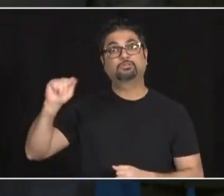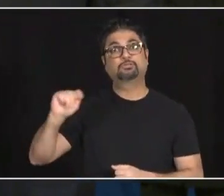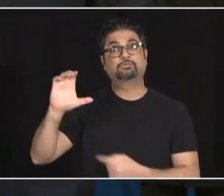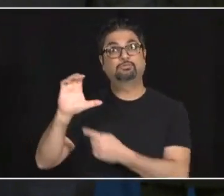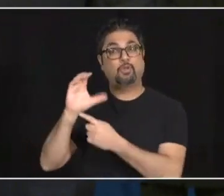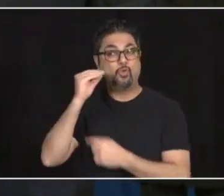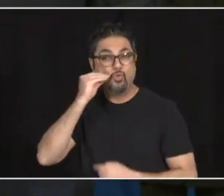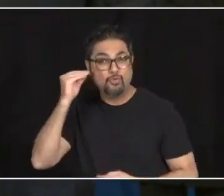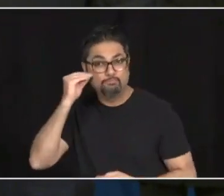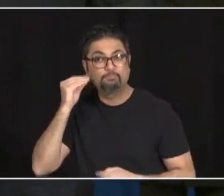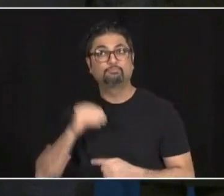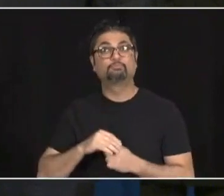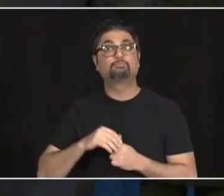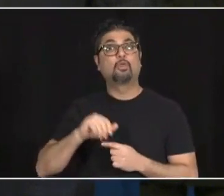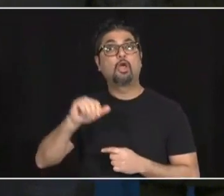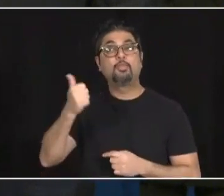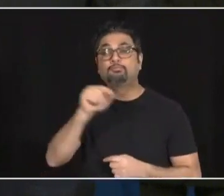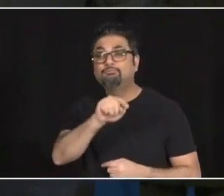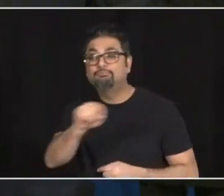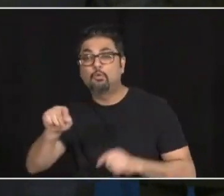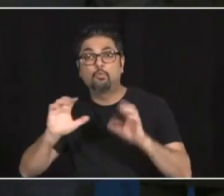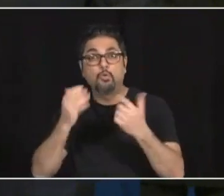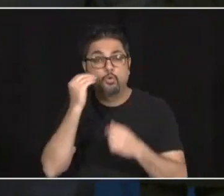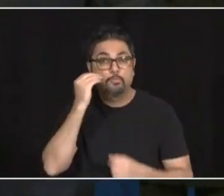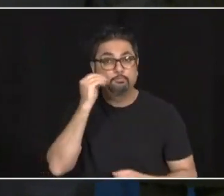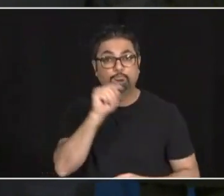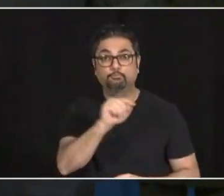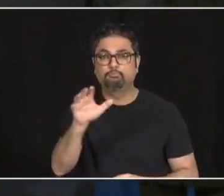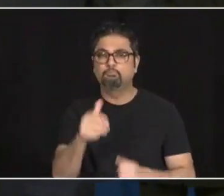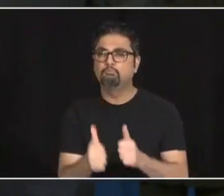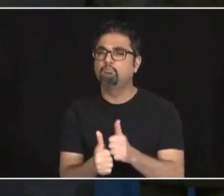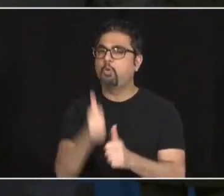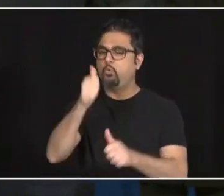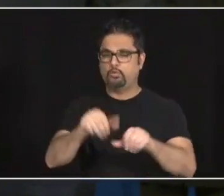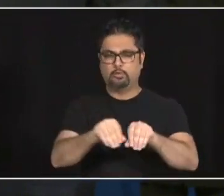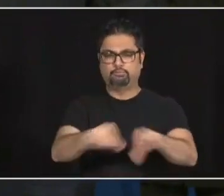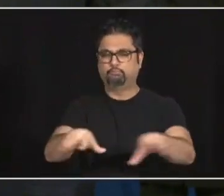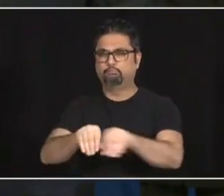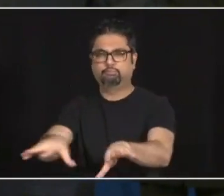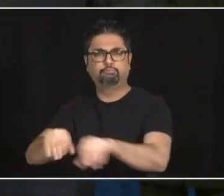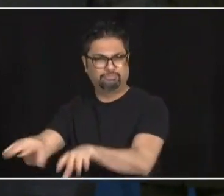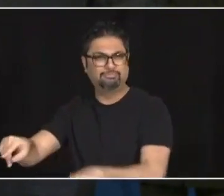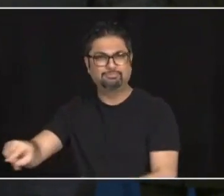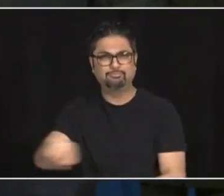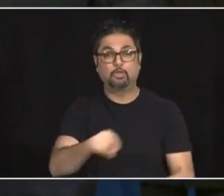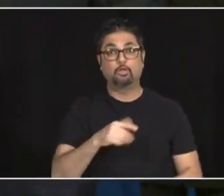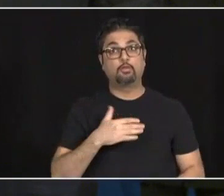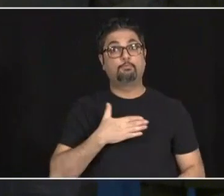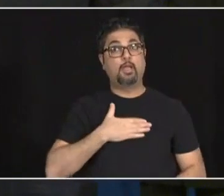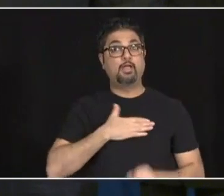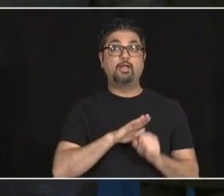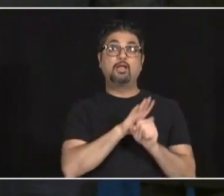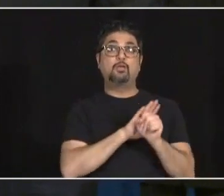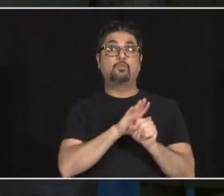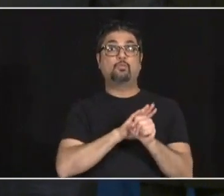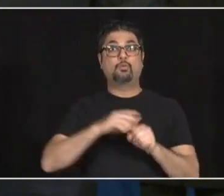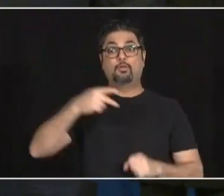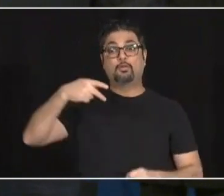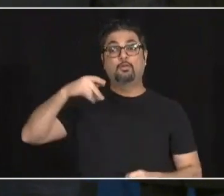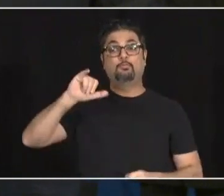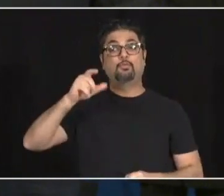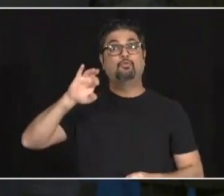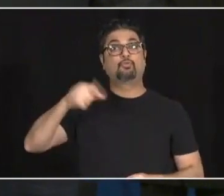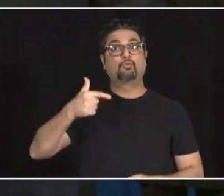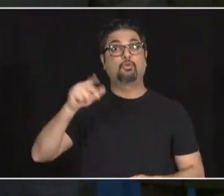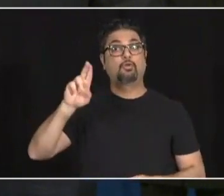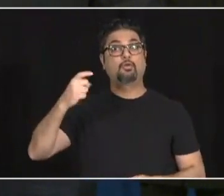of this pandemic. In my riding of Pickering-Uxbridge, we're seeing this firsthand. And in